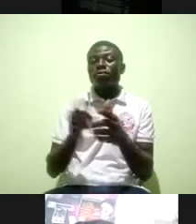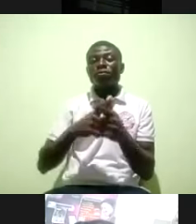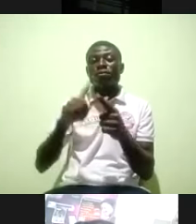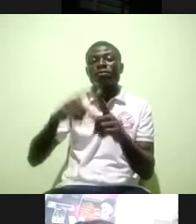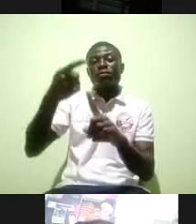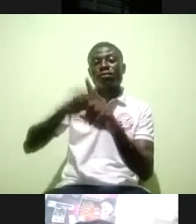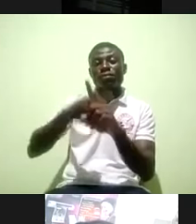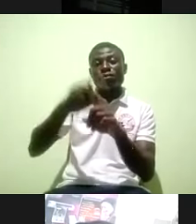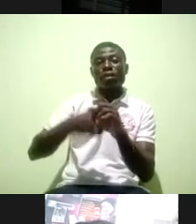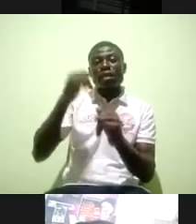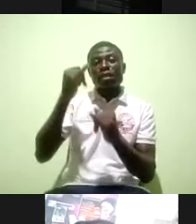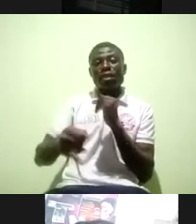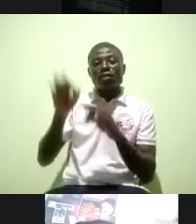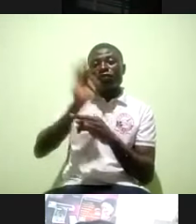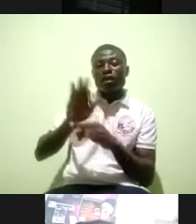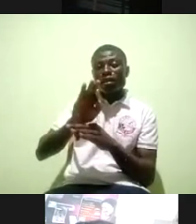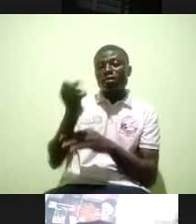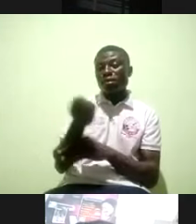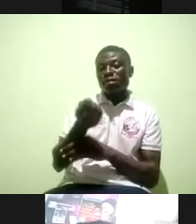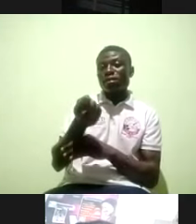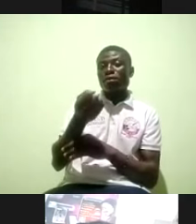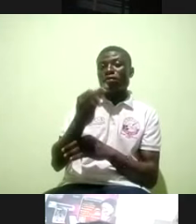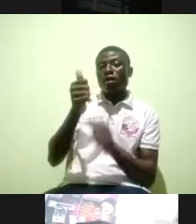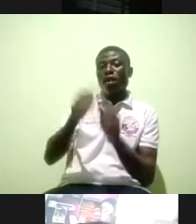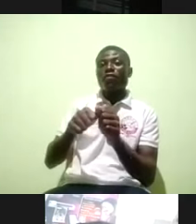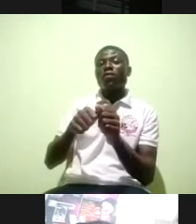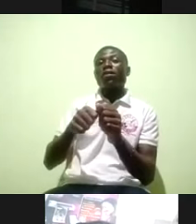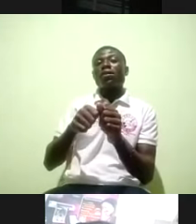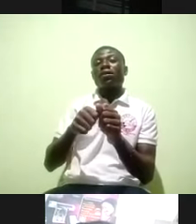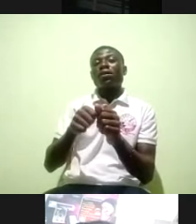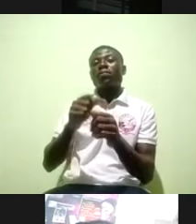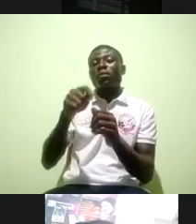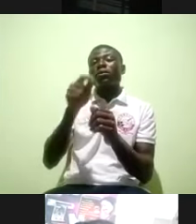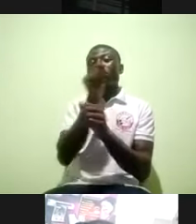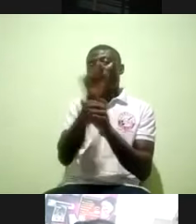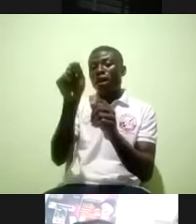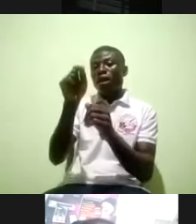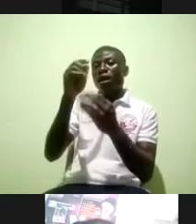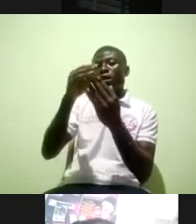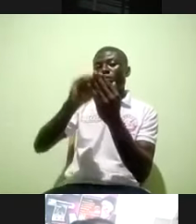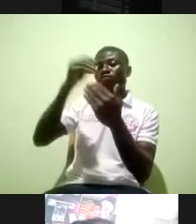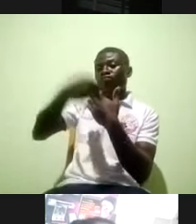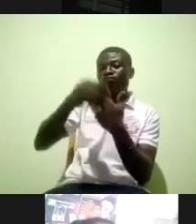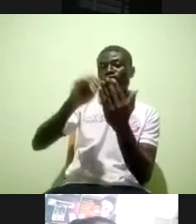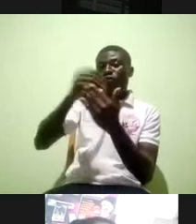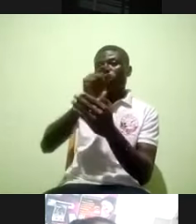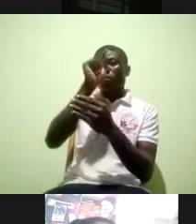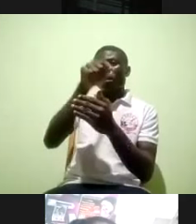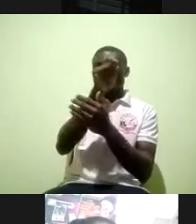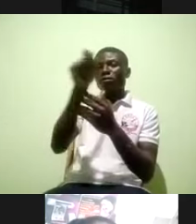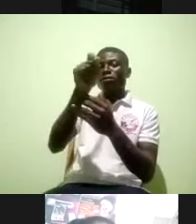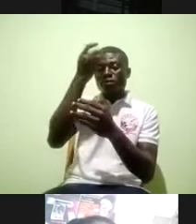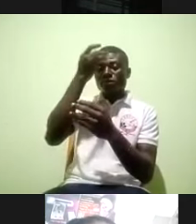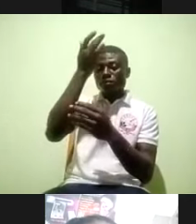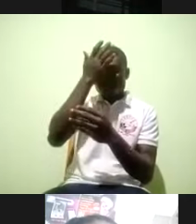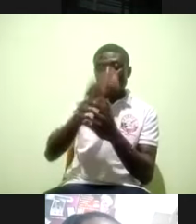last Friday and Saturday of the month. Please block all your calendars from last Saturday, Friday and Saturday of